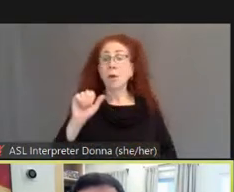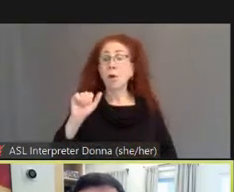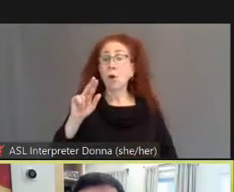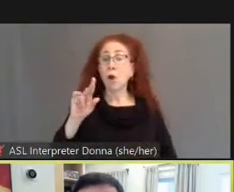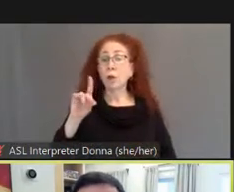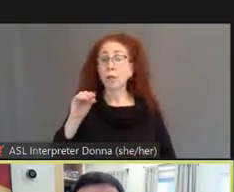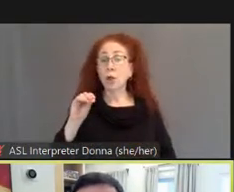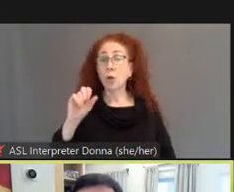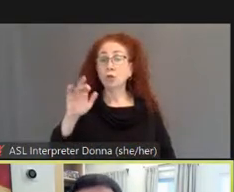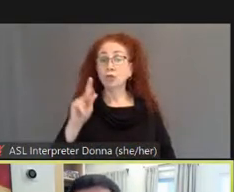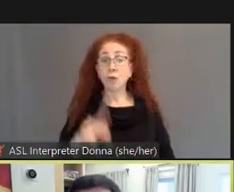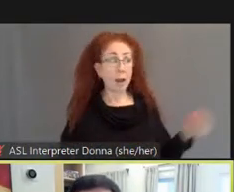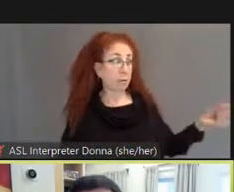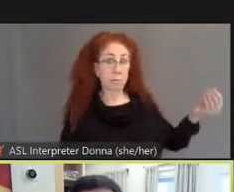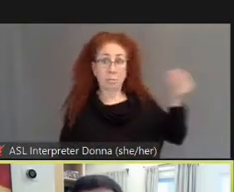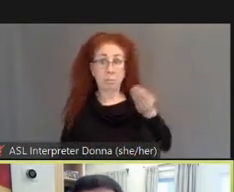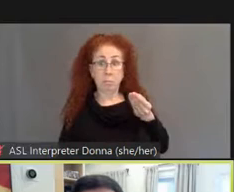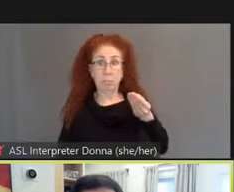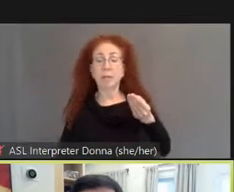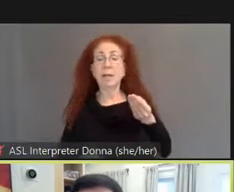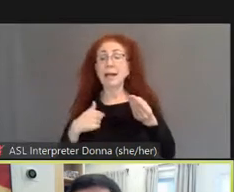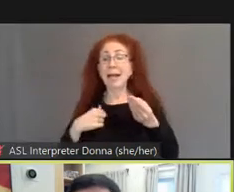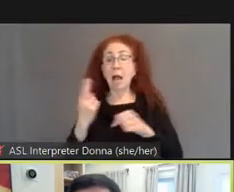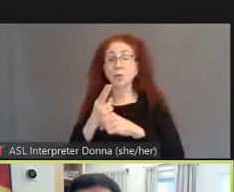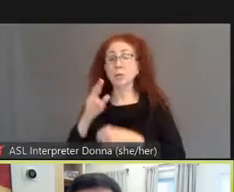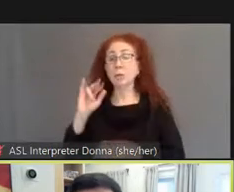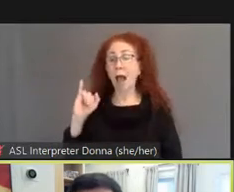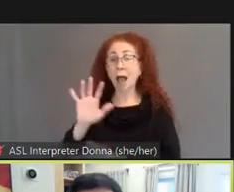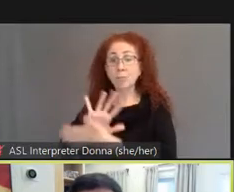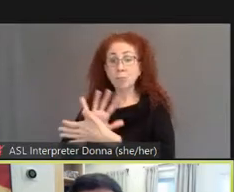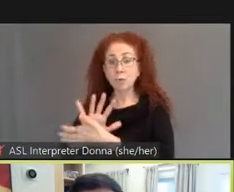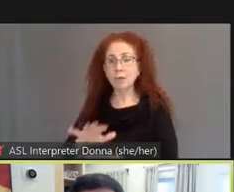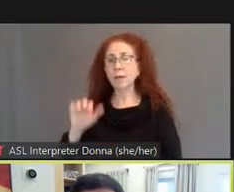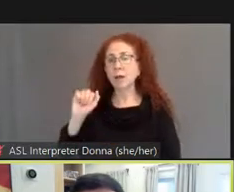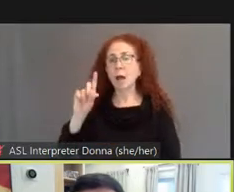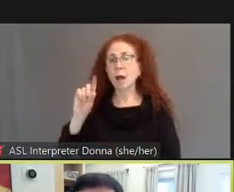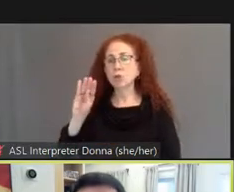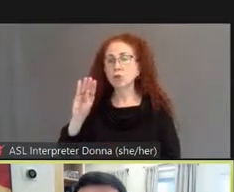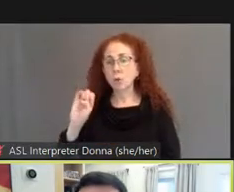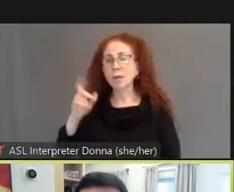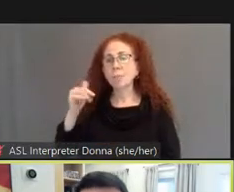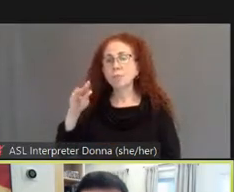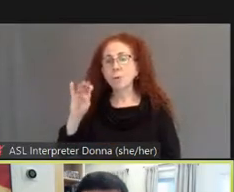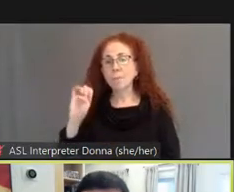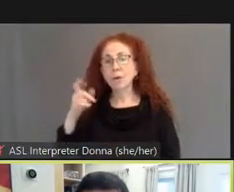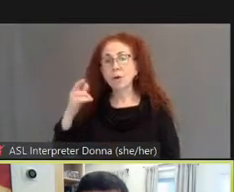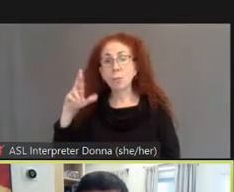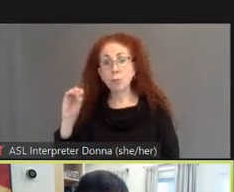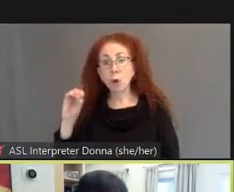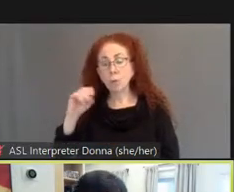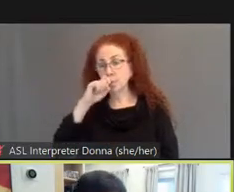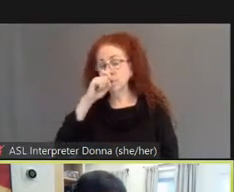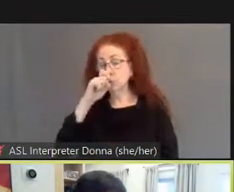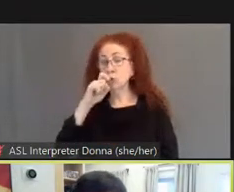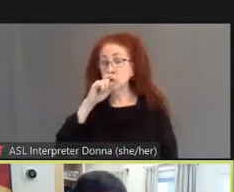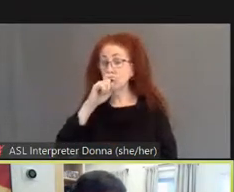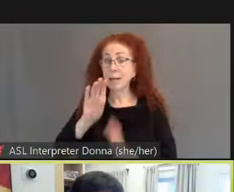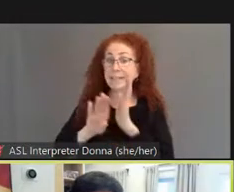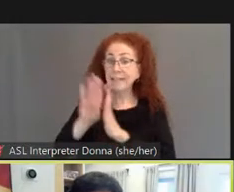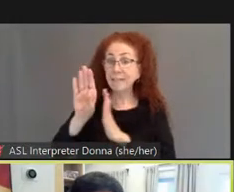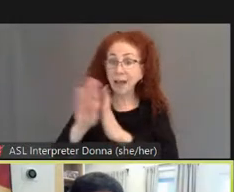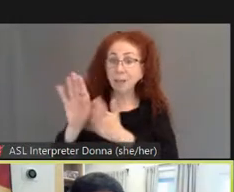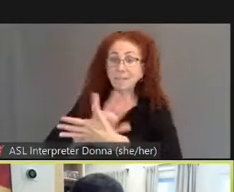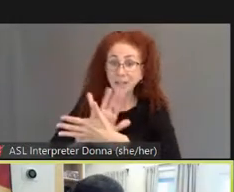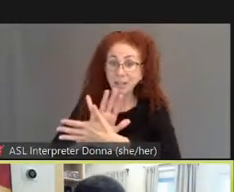Philadelphia then uses iMovie and Adobe Premiere Pro to develop videos and the